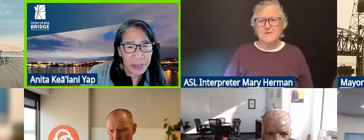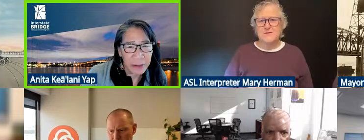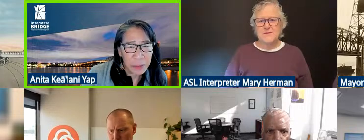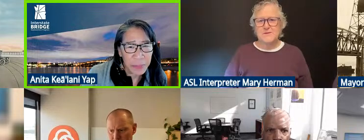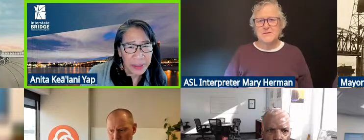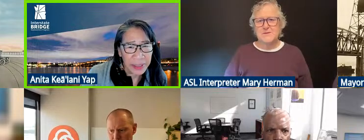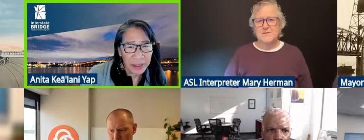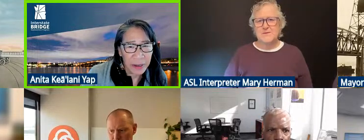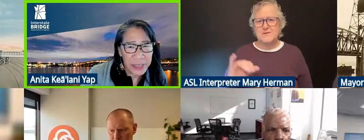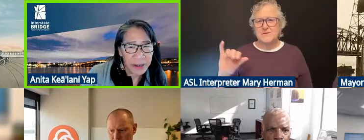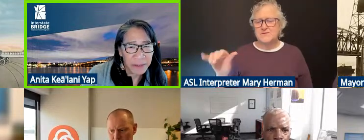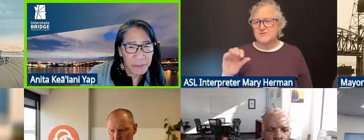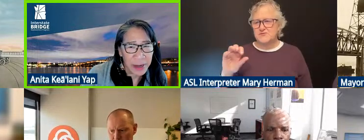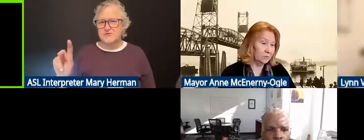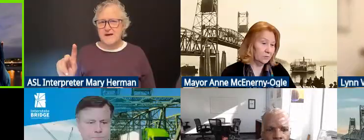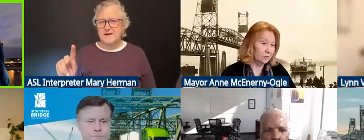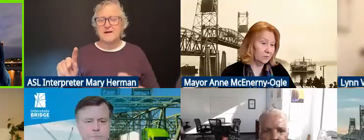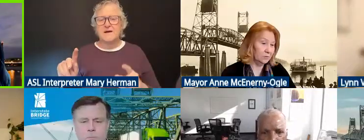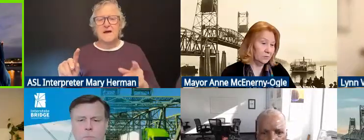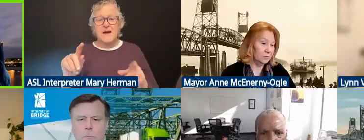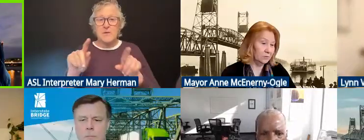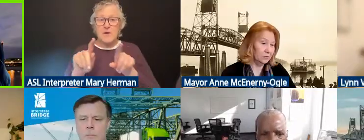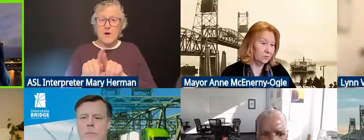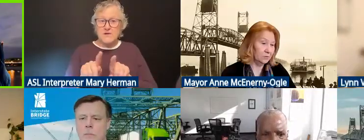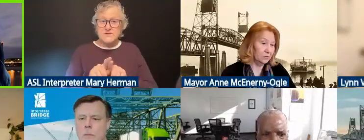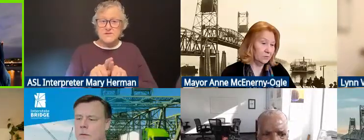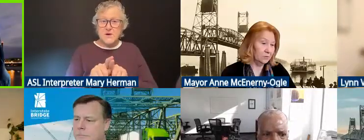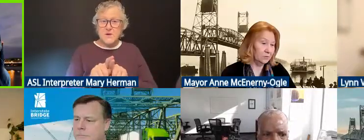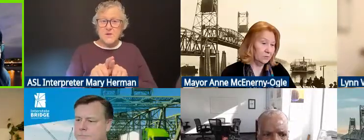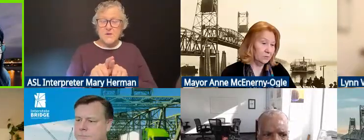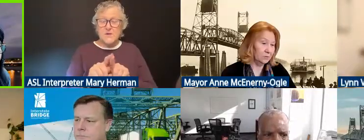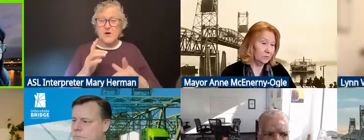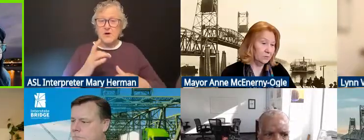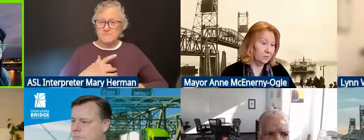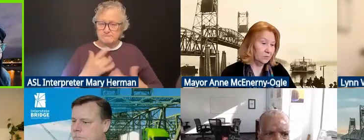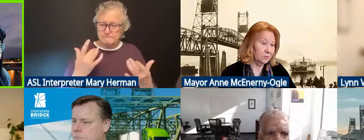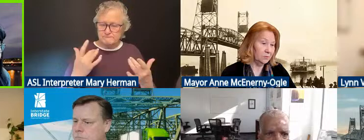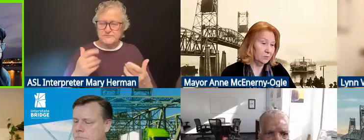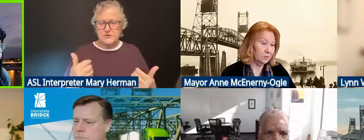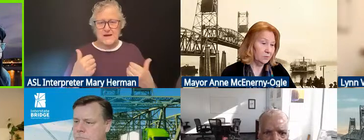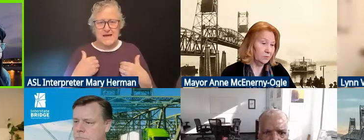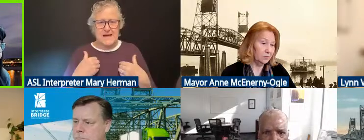Advisory Group co-chair from Washington, Lynn Ballantyre.